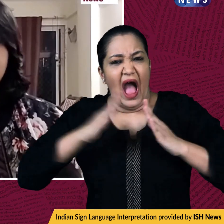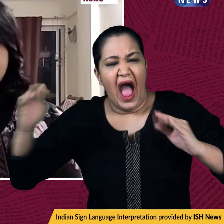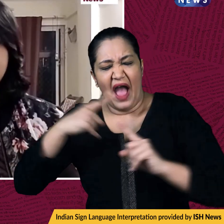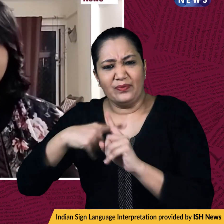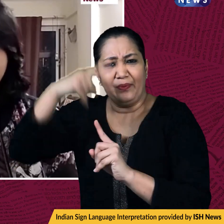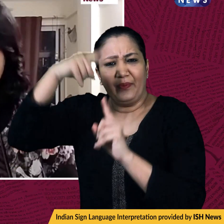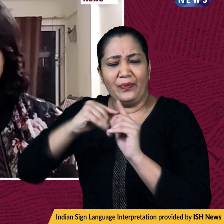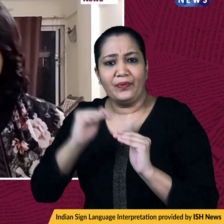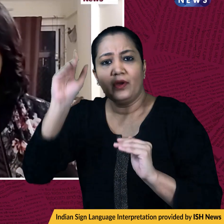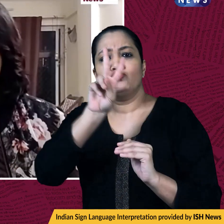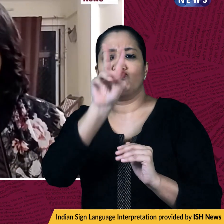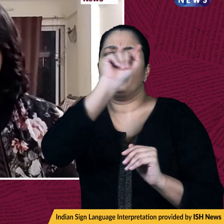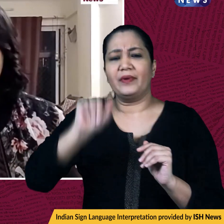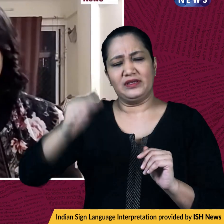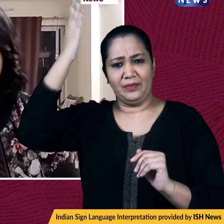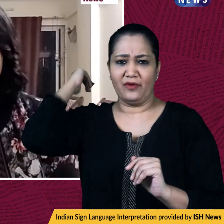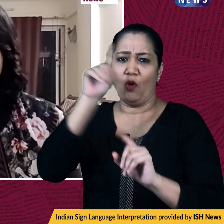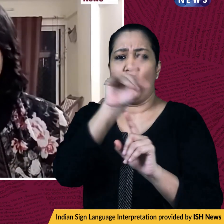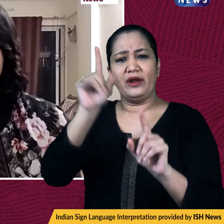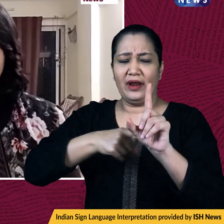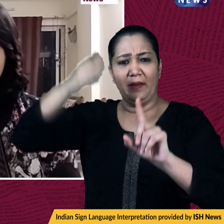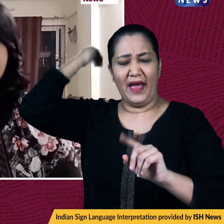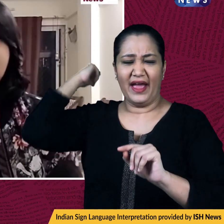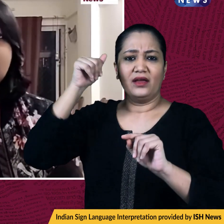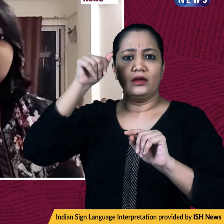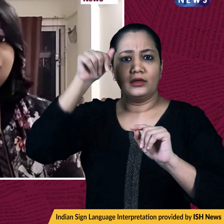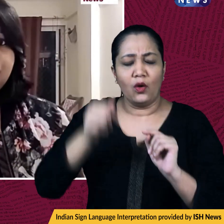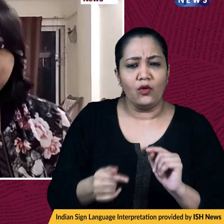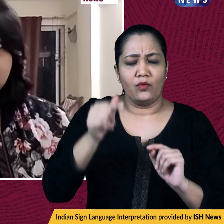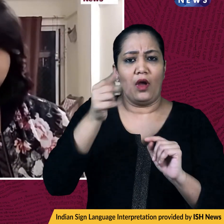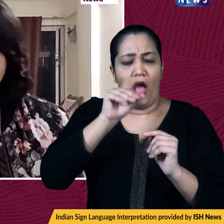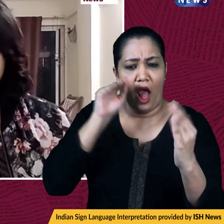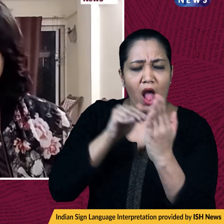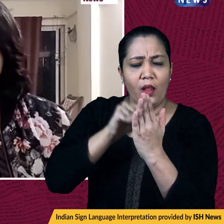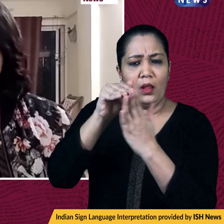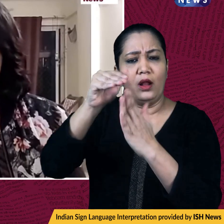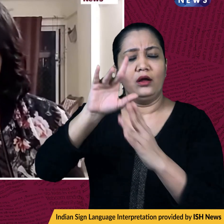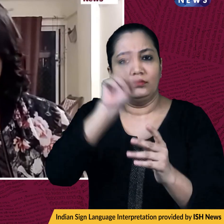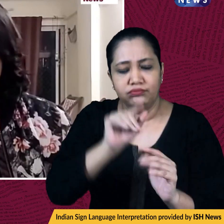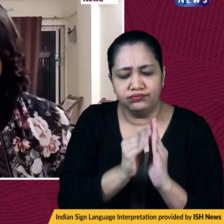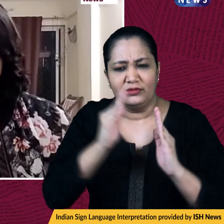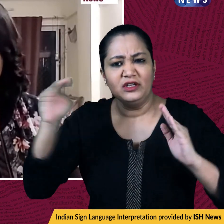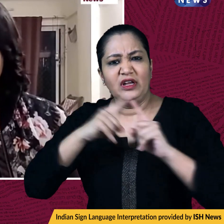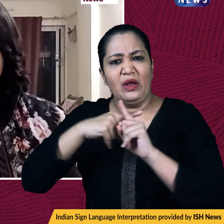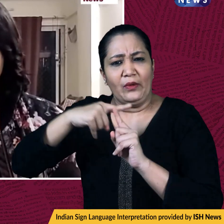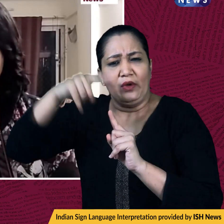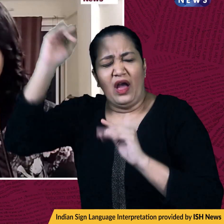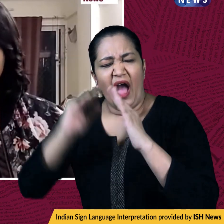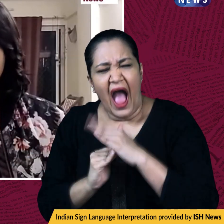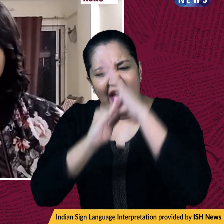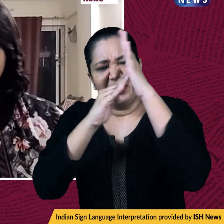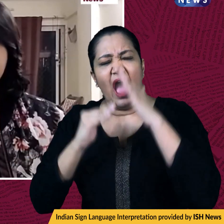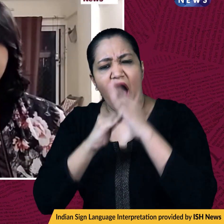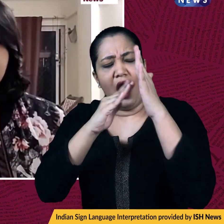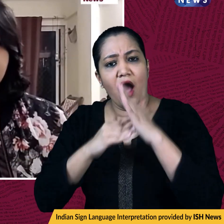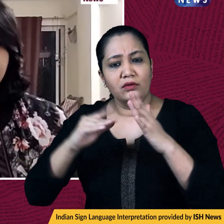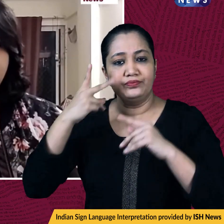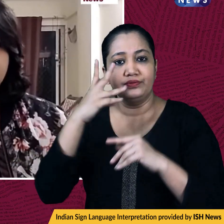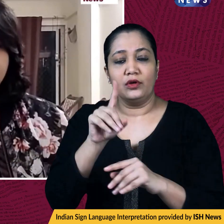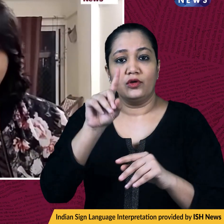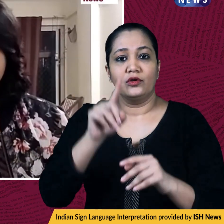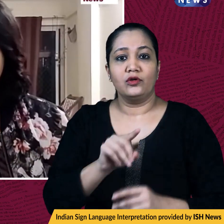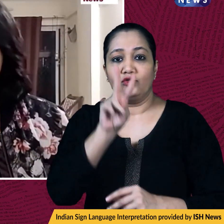their alliance after the disastrous outcome of the 2017 joint venture. Also in the news,